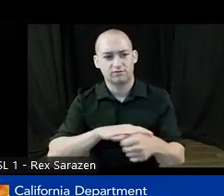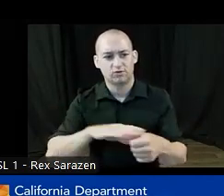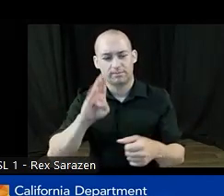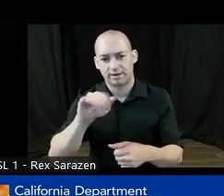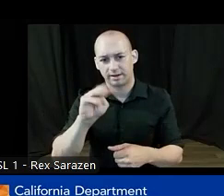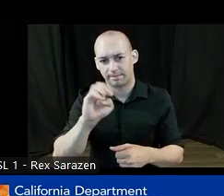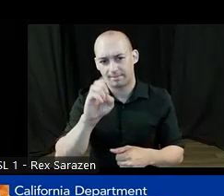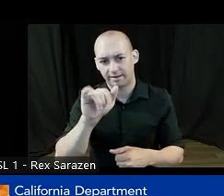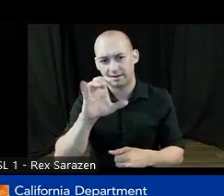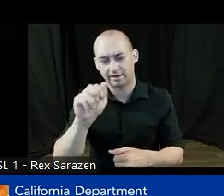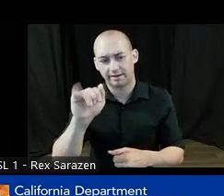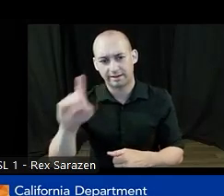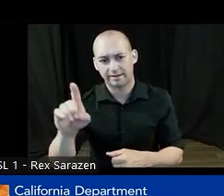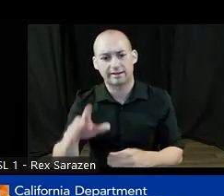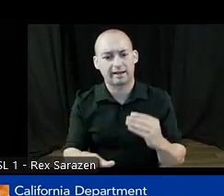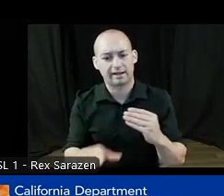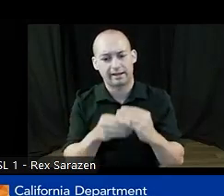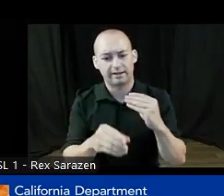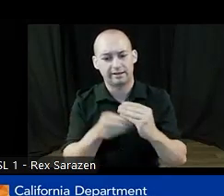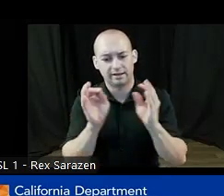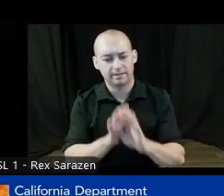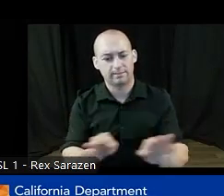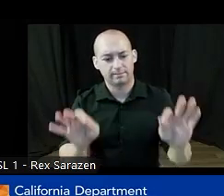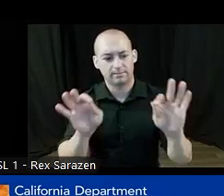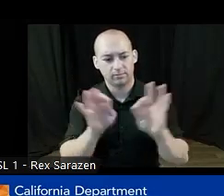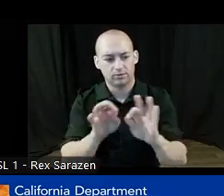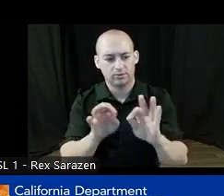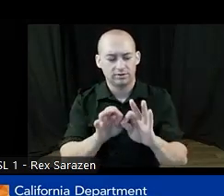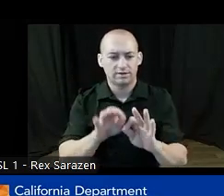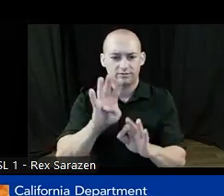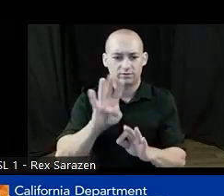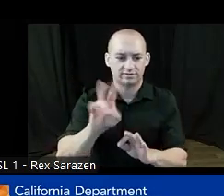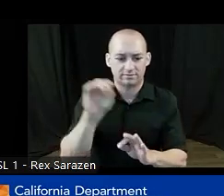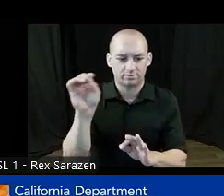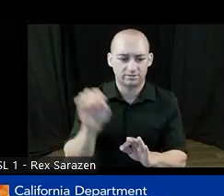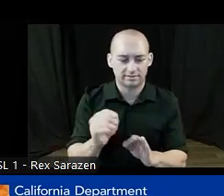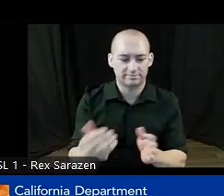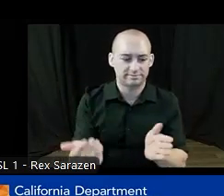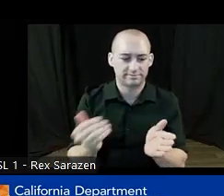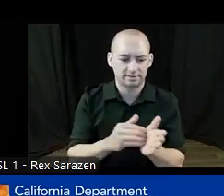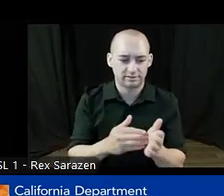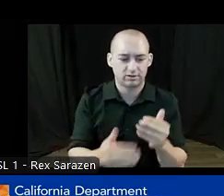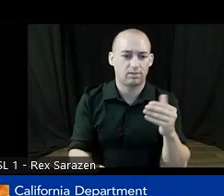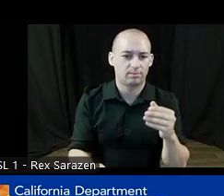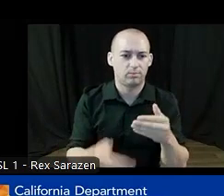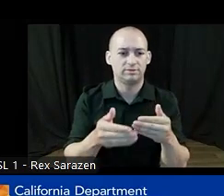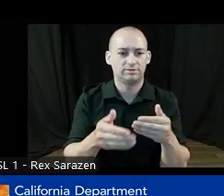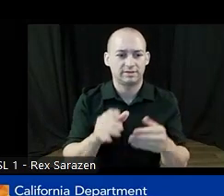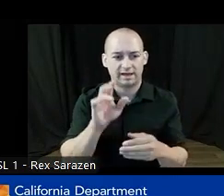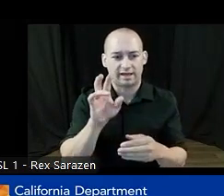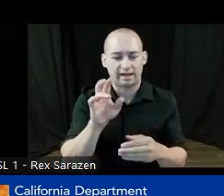Medicaid. And importantly, 37%, again, almost half or a third, a little